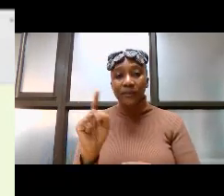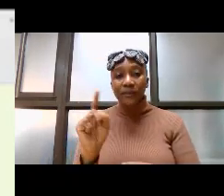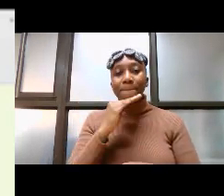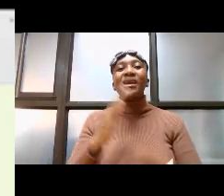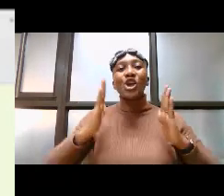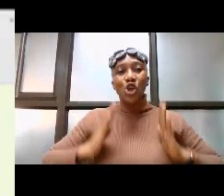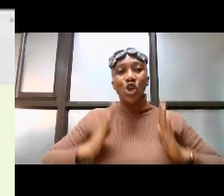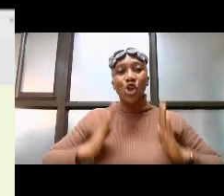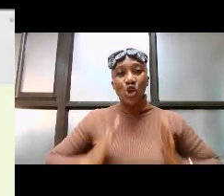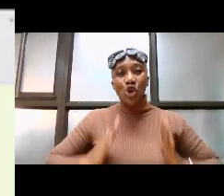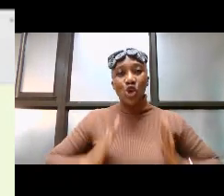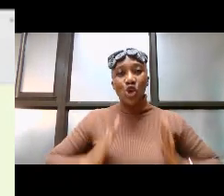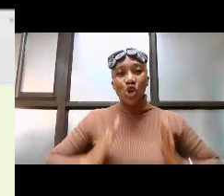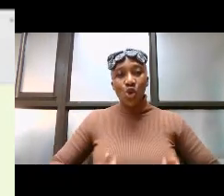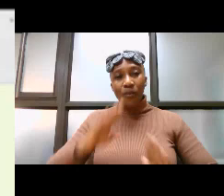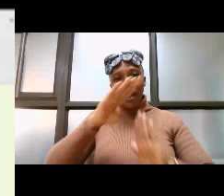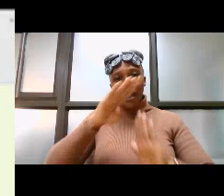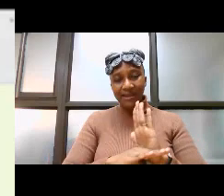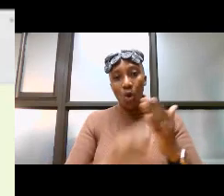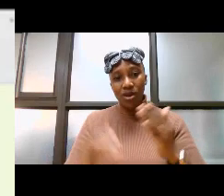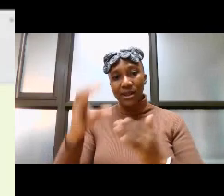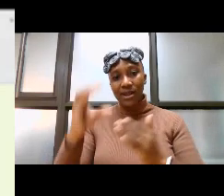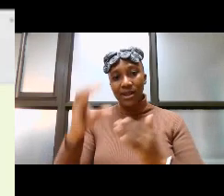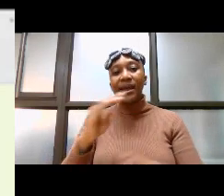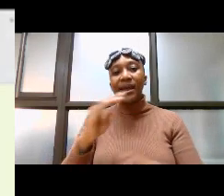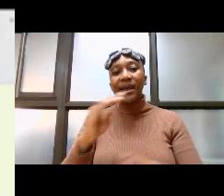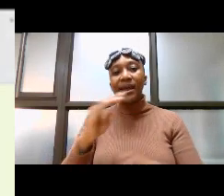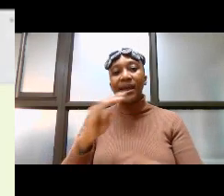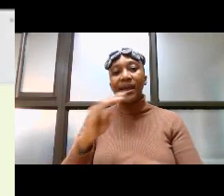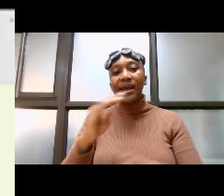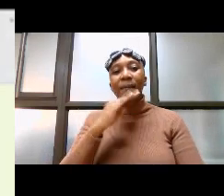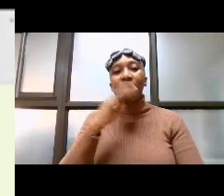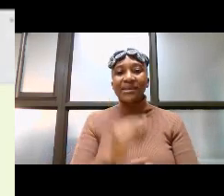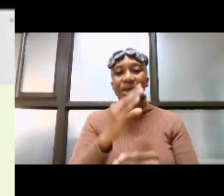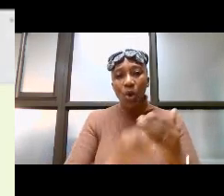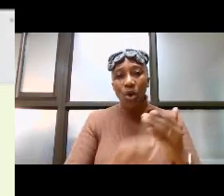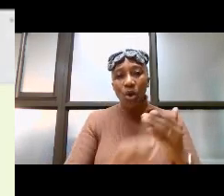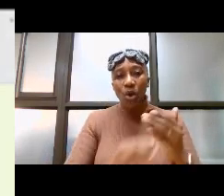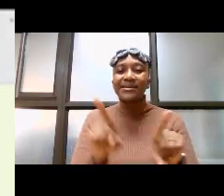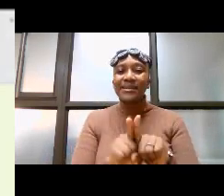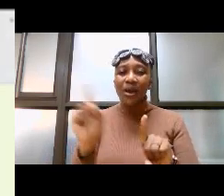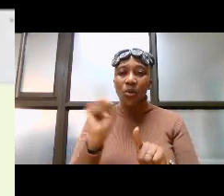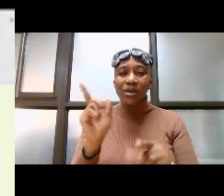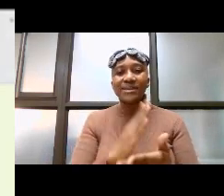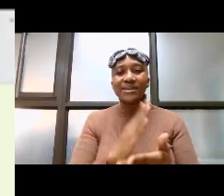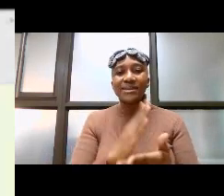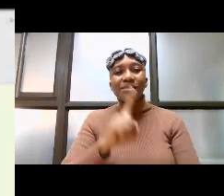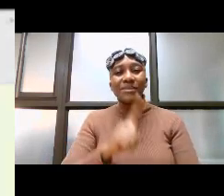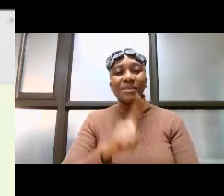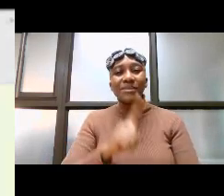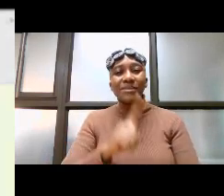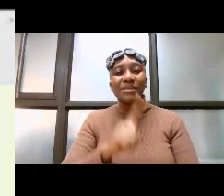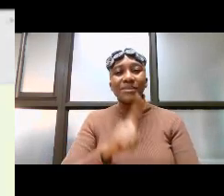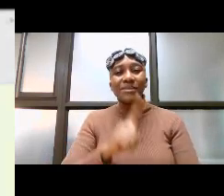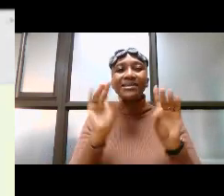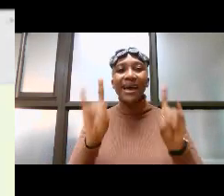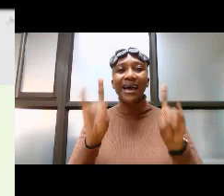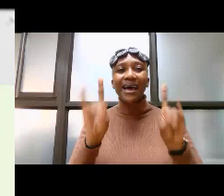Colonialism makes the colonized be like sometimes considered as animals. They're not